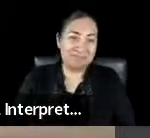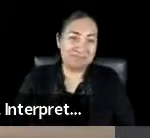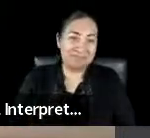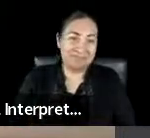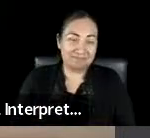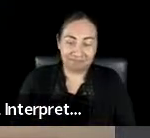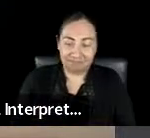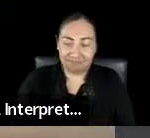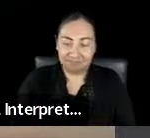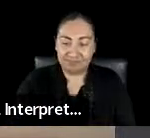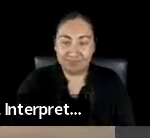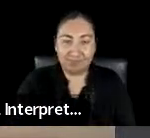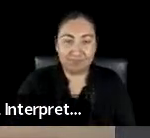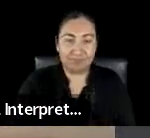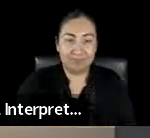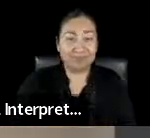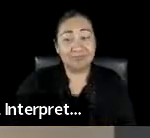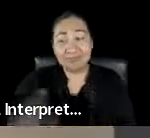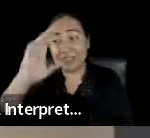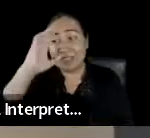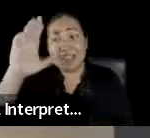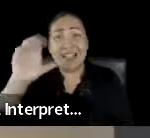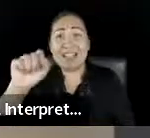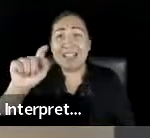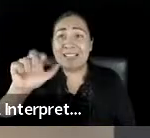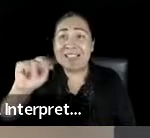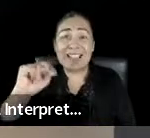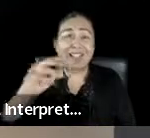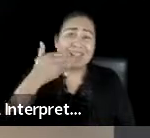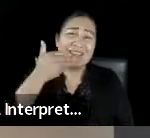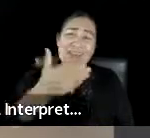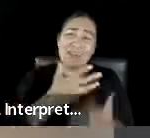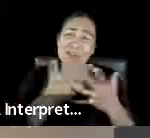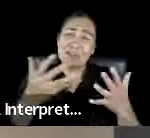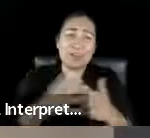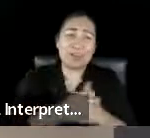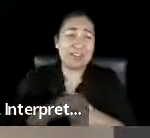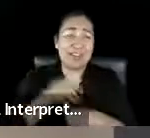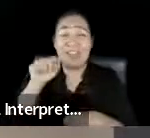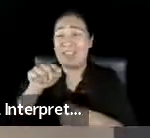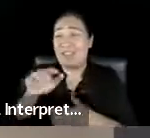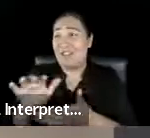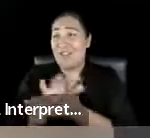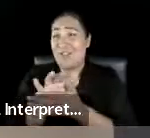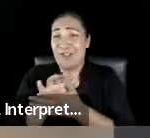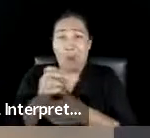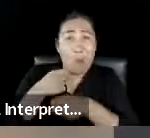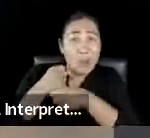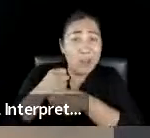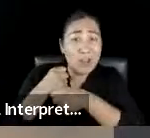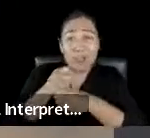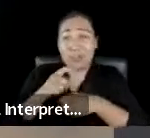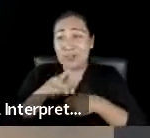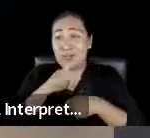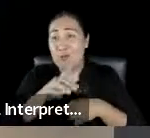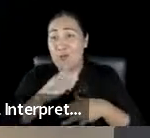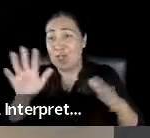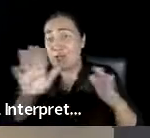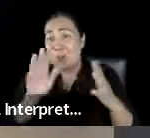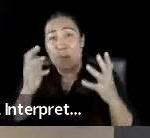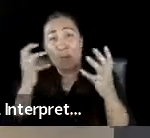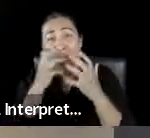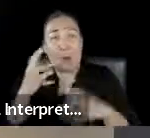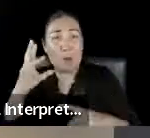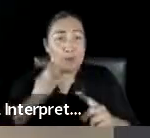Yeah, hey Stan, thank you so much. This video production has really been quite the